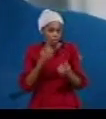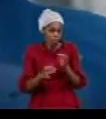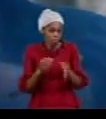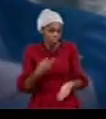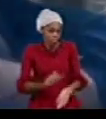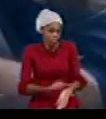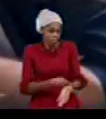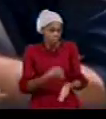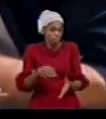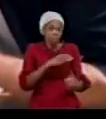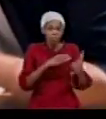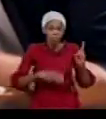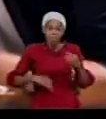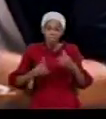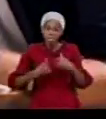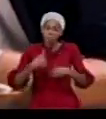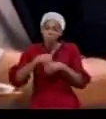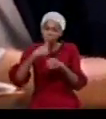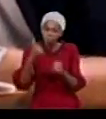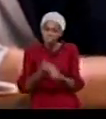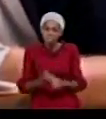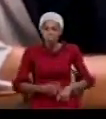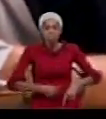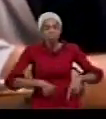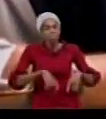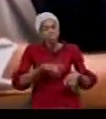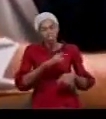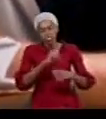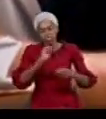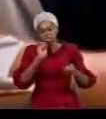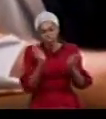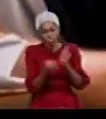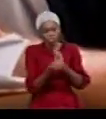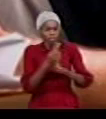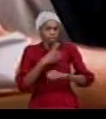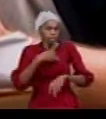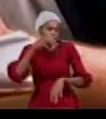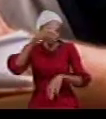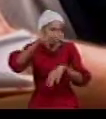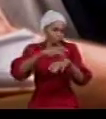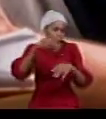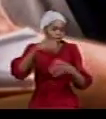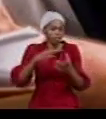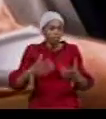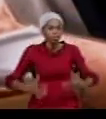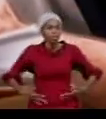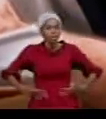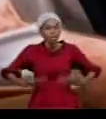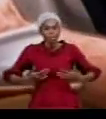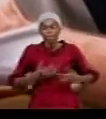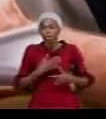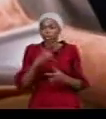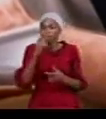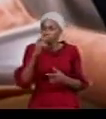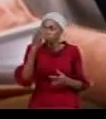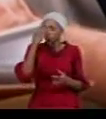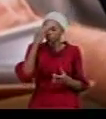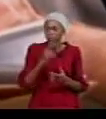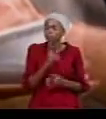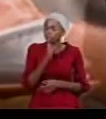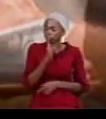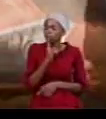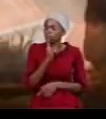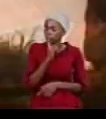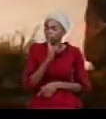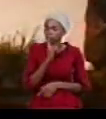a definite, indelible impact in your life, and you know for a certainty